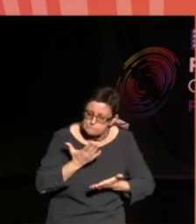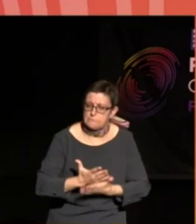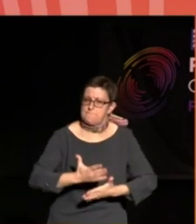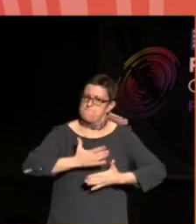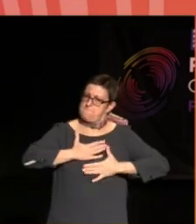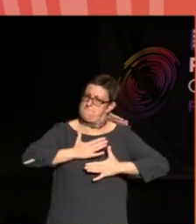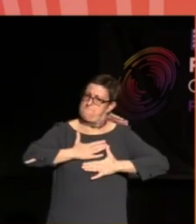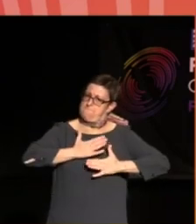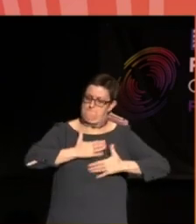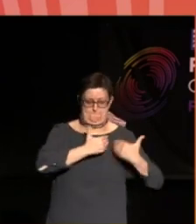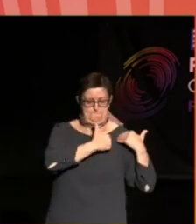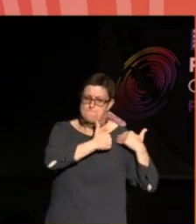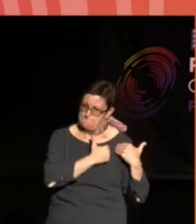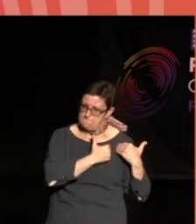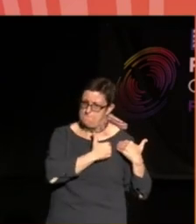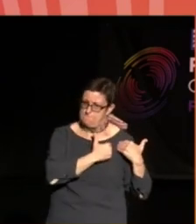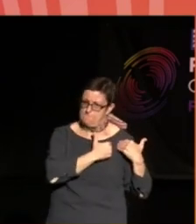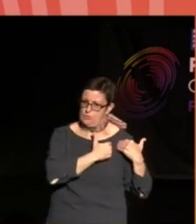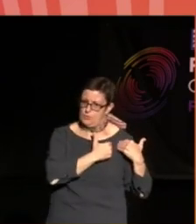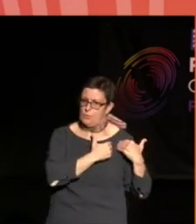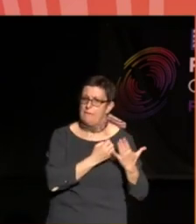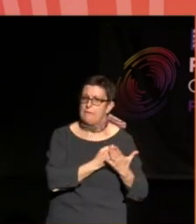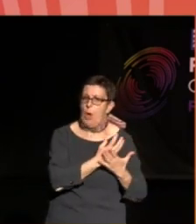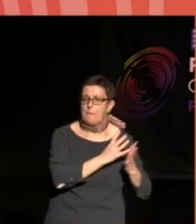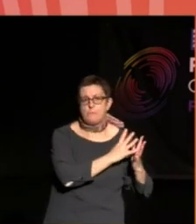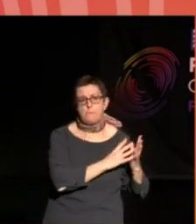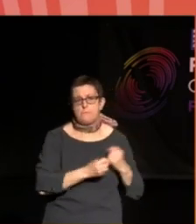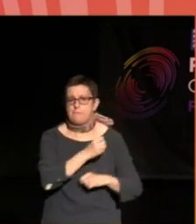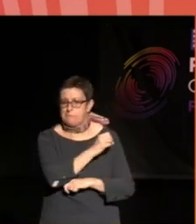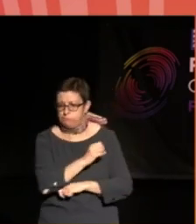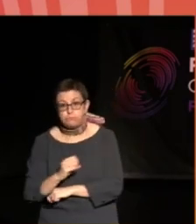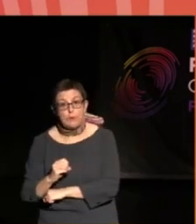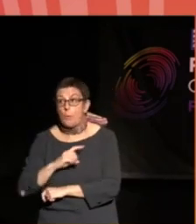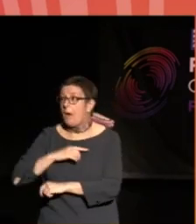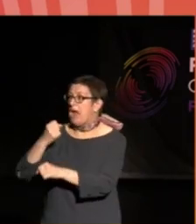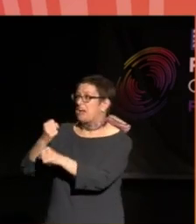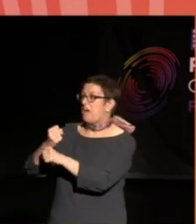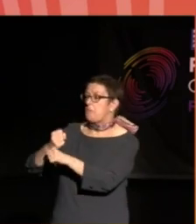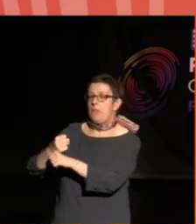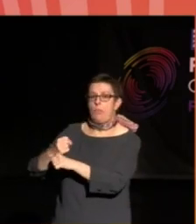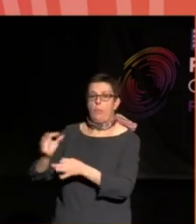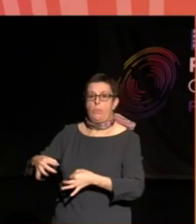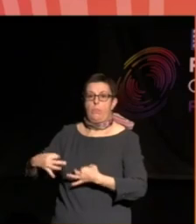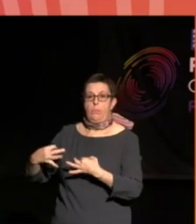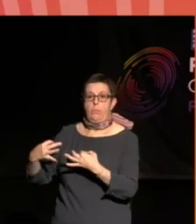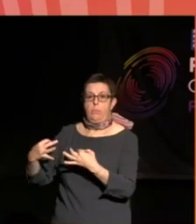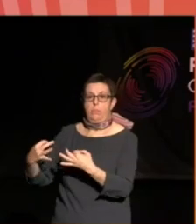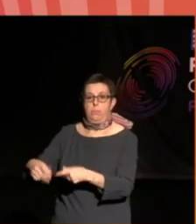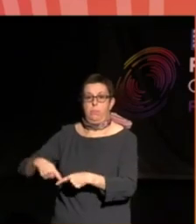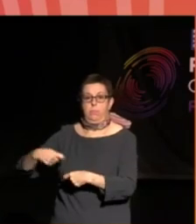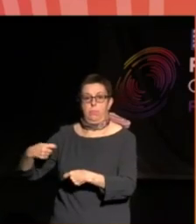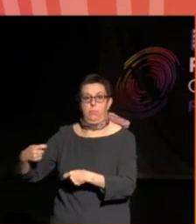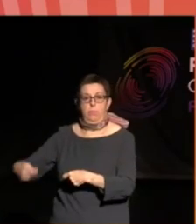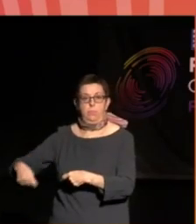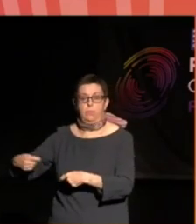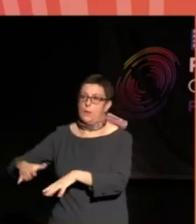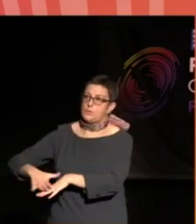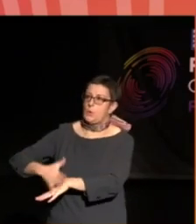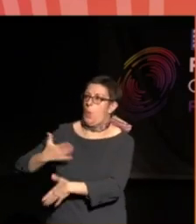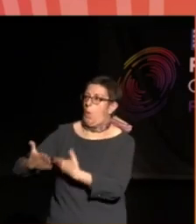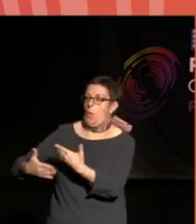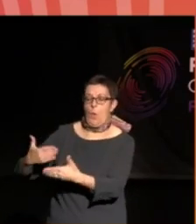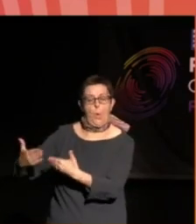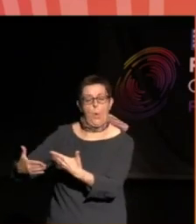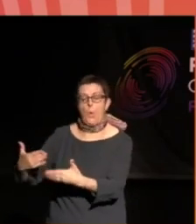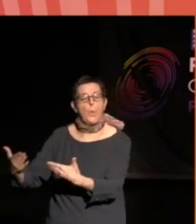to get to net zero because the government seems to be acting too slowly. And that's the spirit I think we need. To the point also about collaboration,